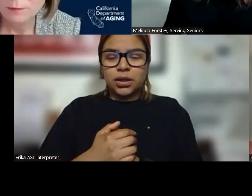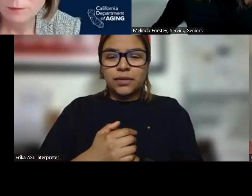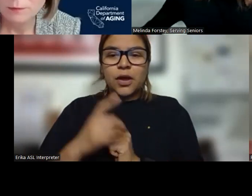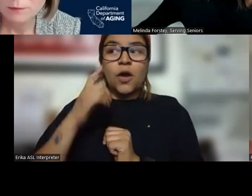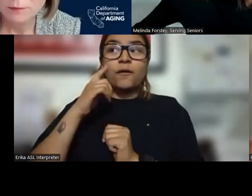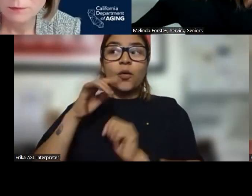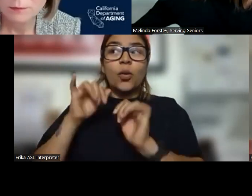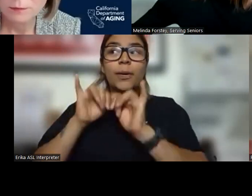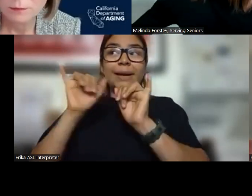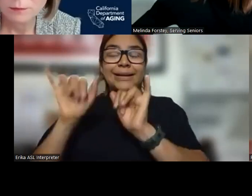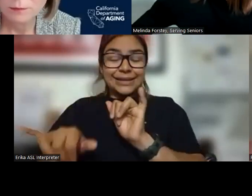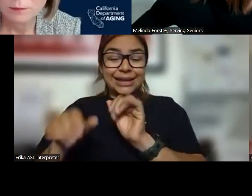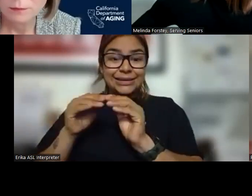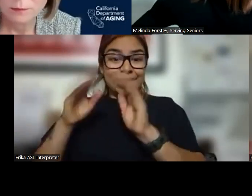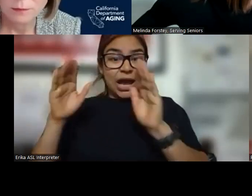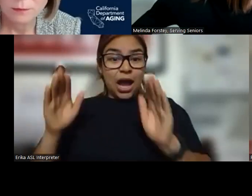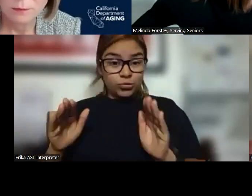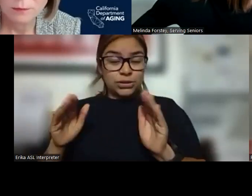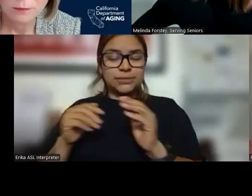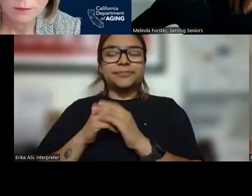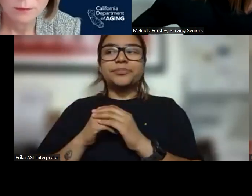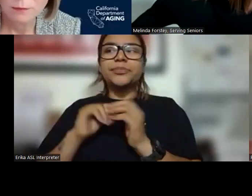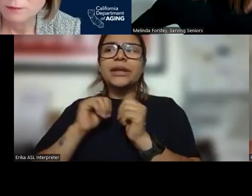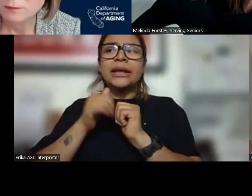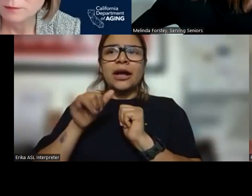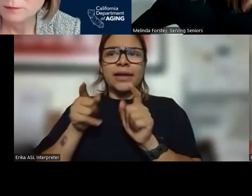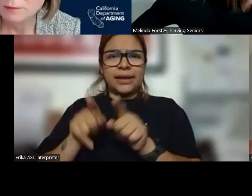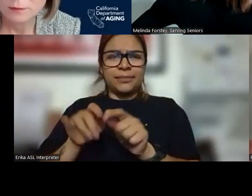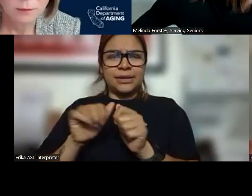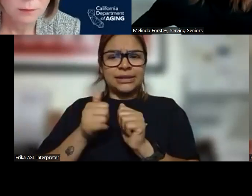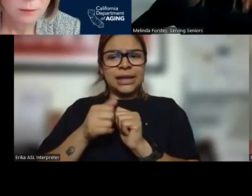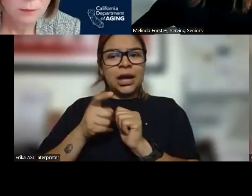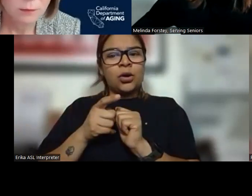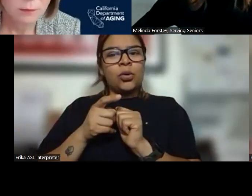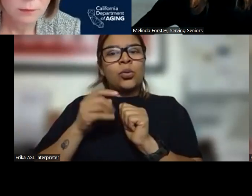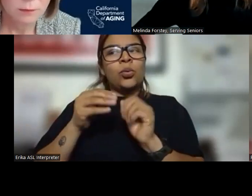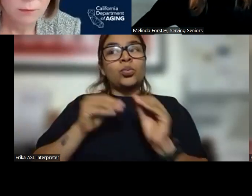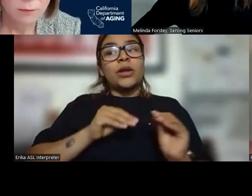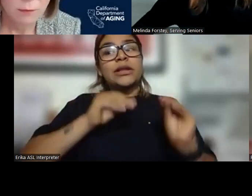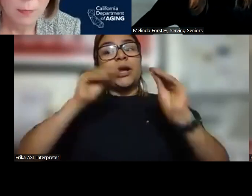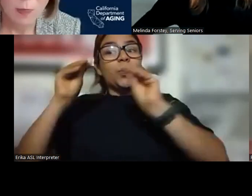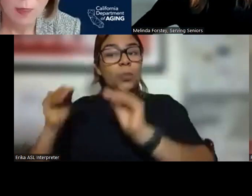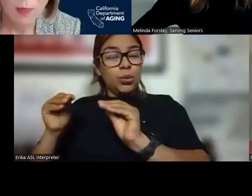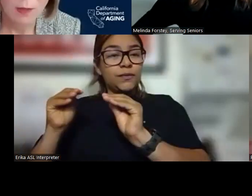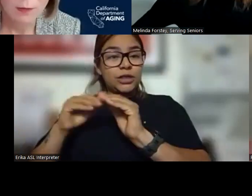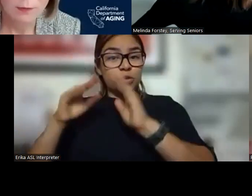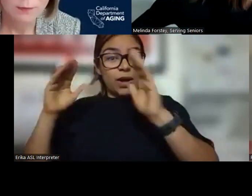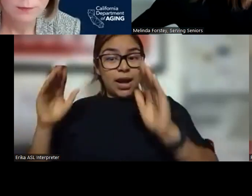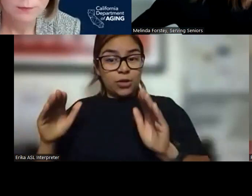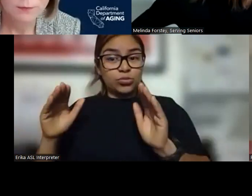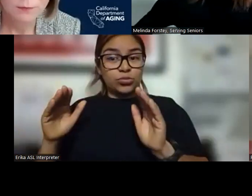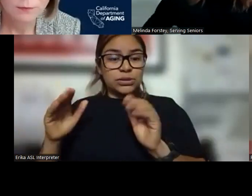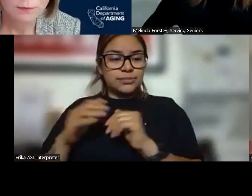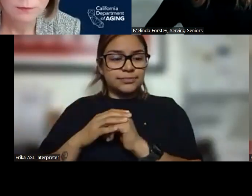if we are working with a client, if they have chosen to continue to work with us once they're moving into housing, our